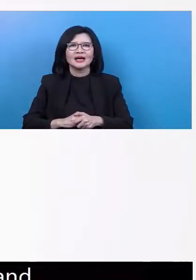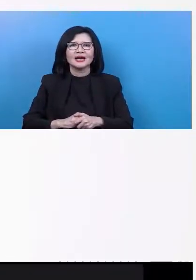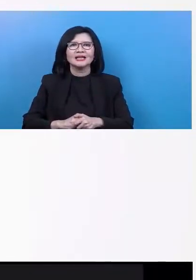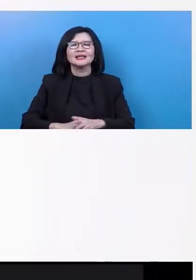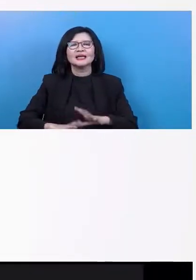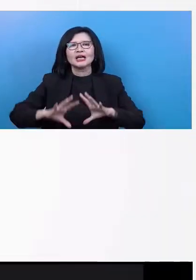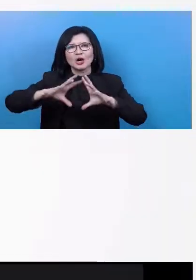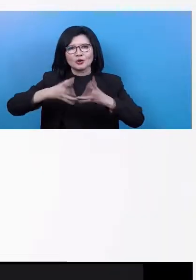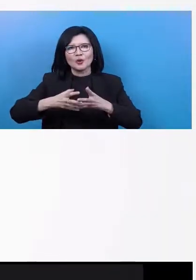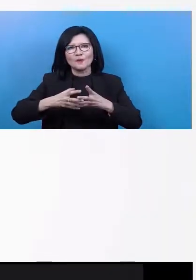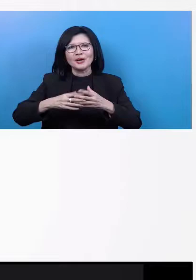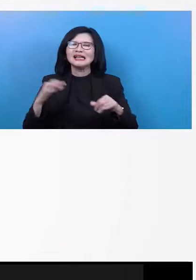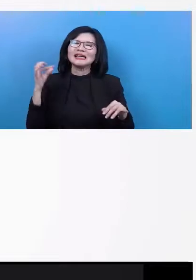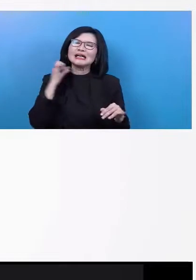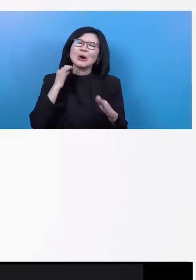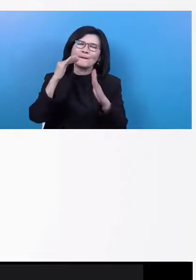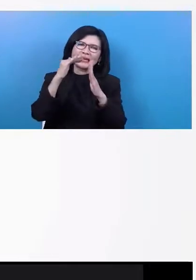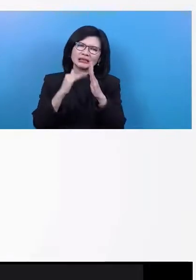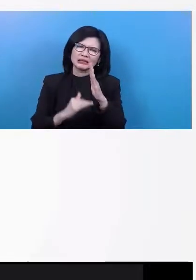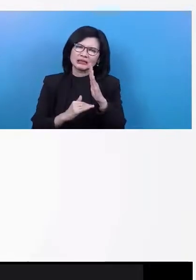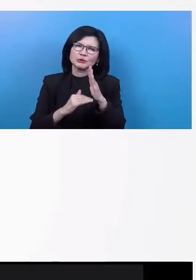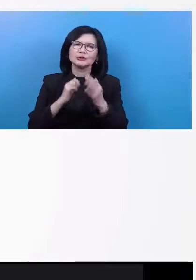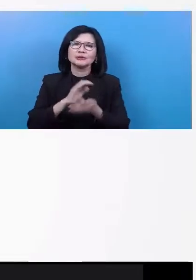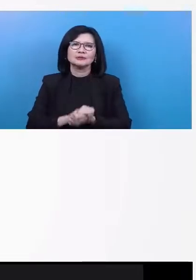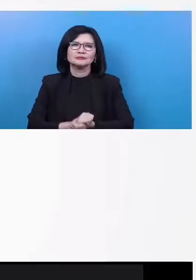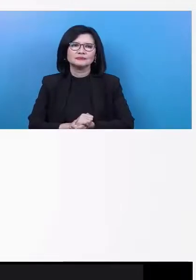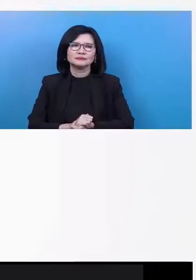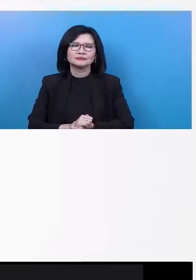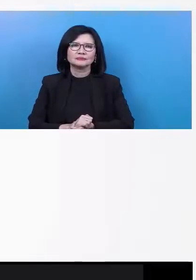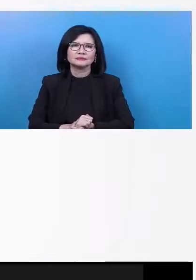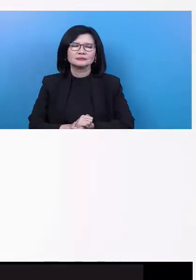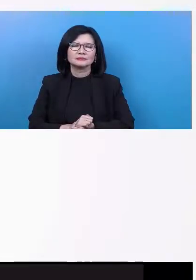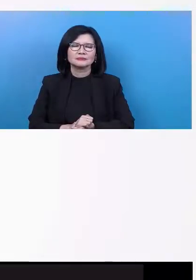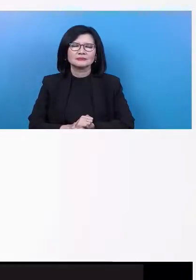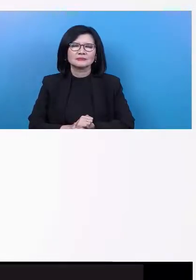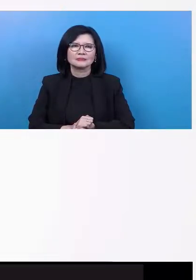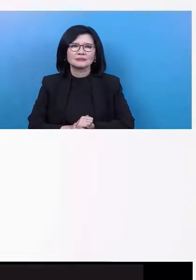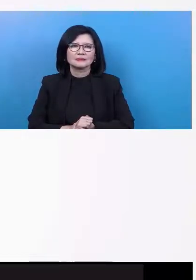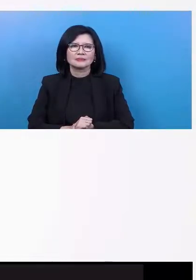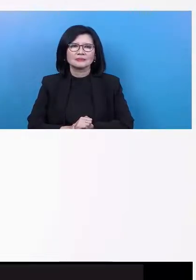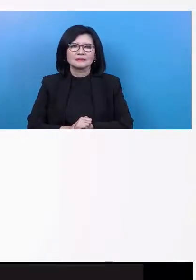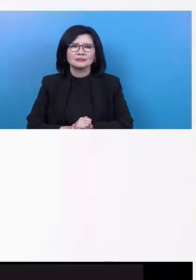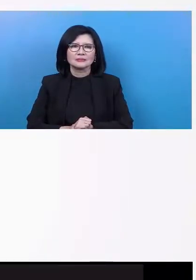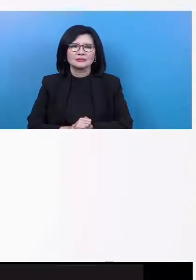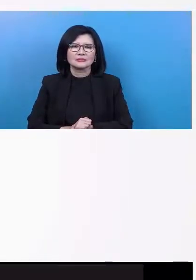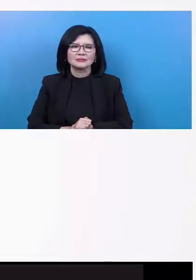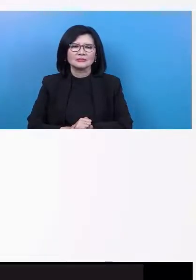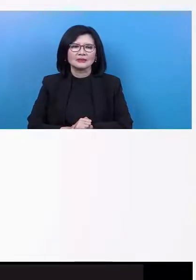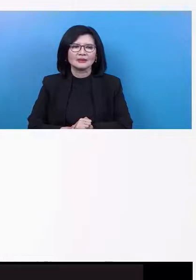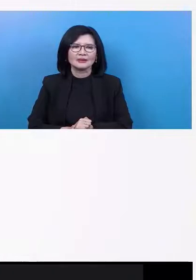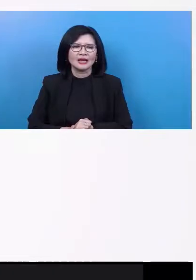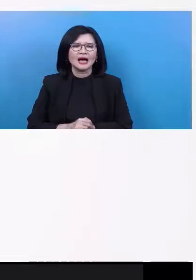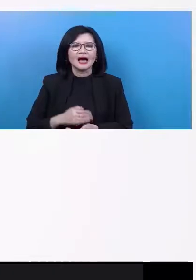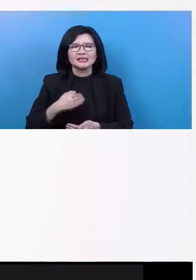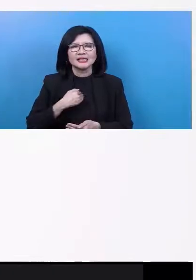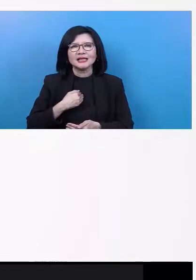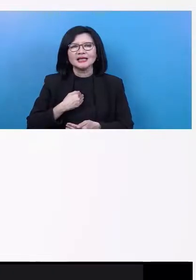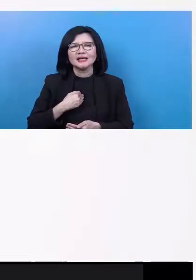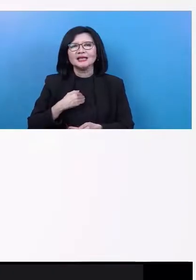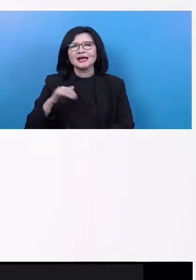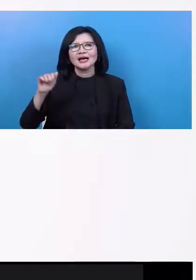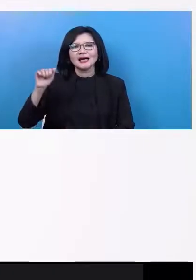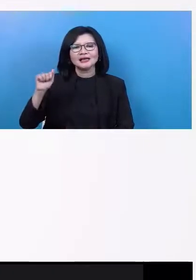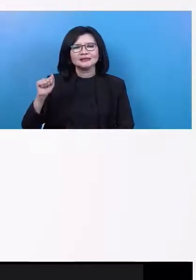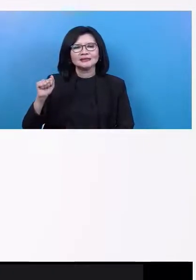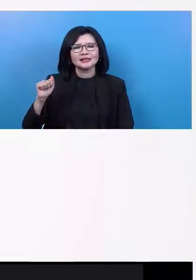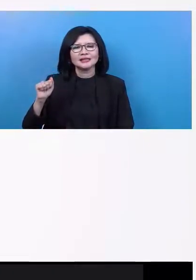Abhilash Panda. I head the work on infrastructure and resilience for the United Nations Office for Disaster Risk Reduction. And as you would have heard